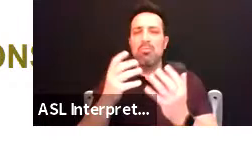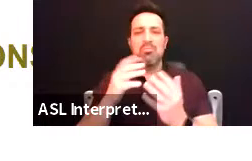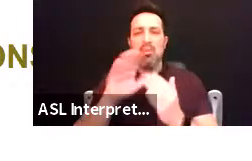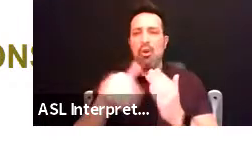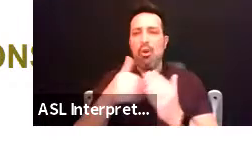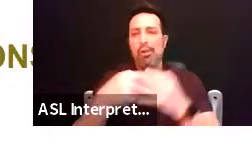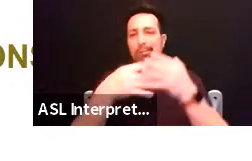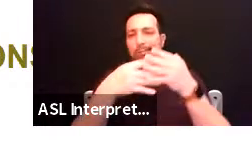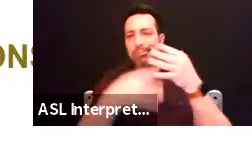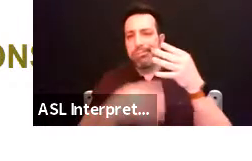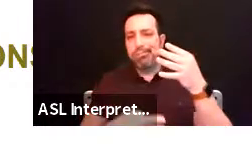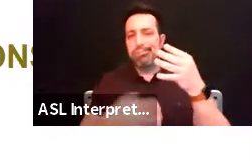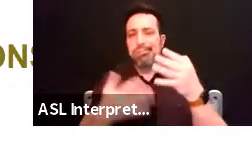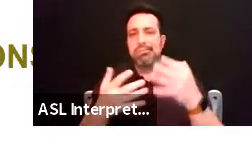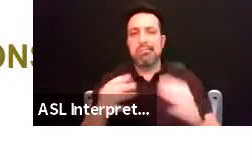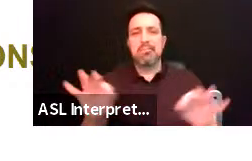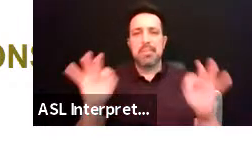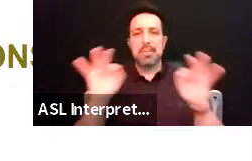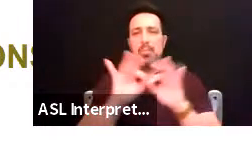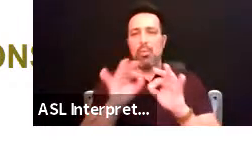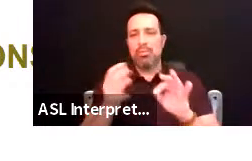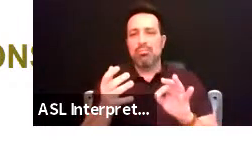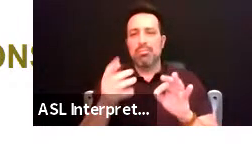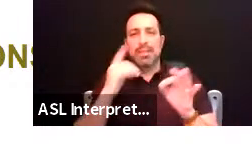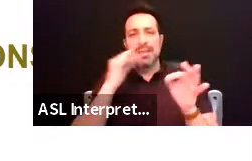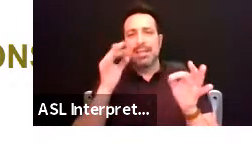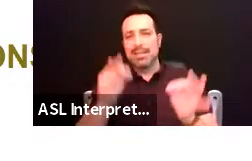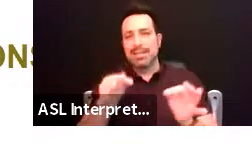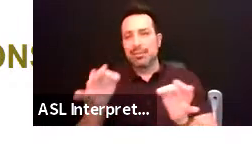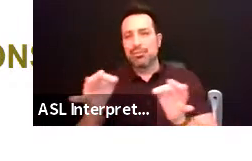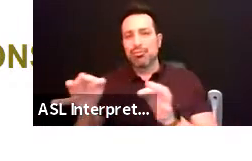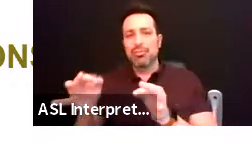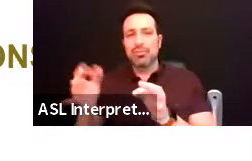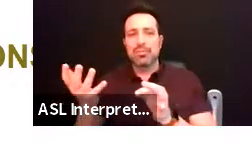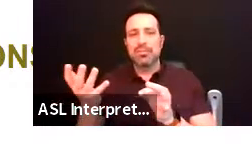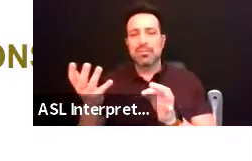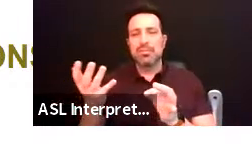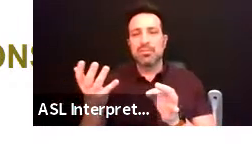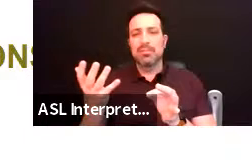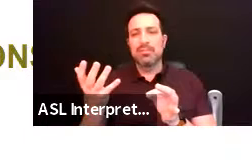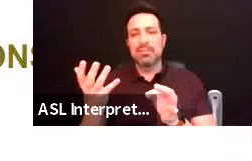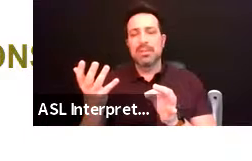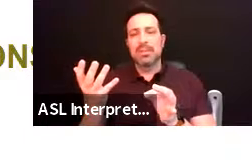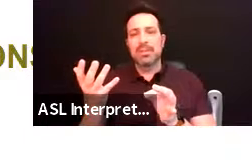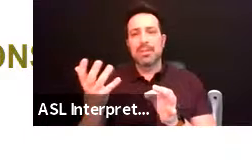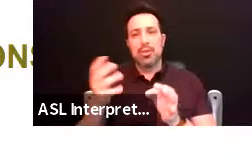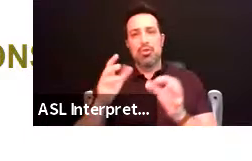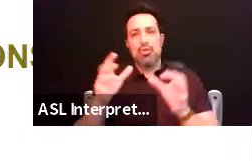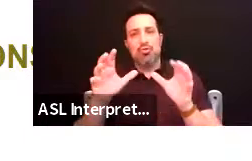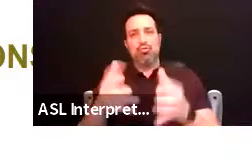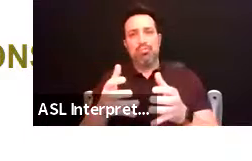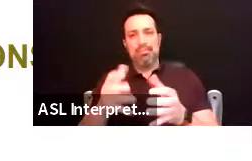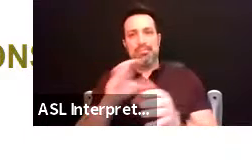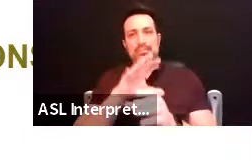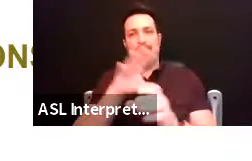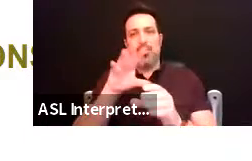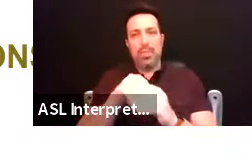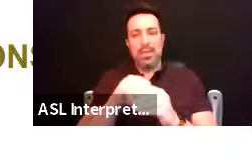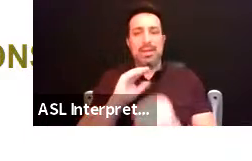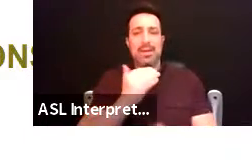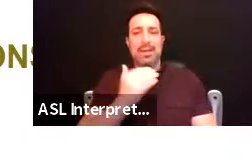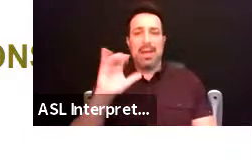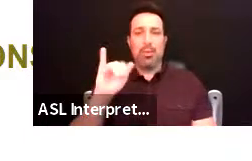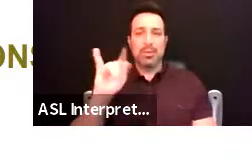of these important decision-making and important groups within our